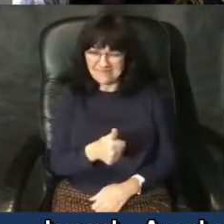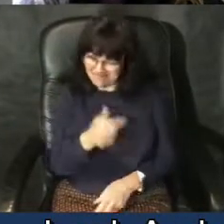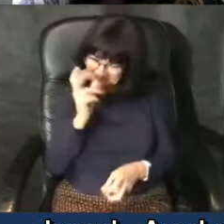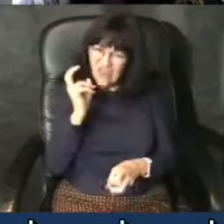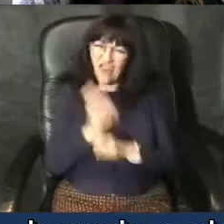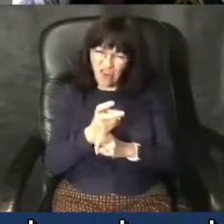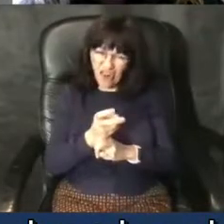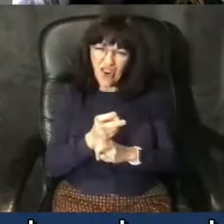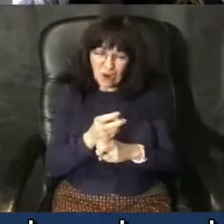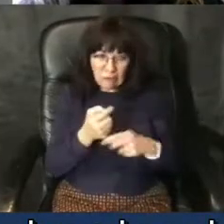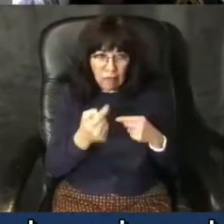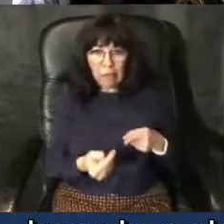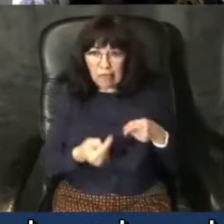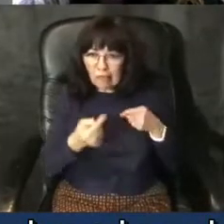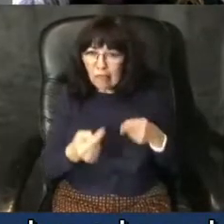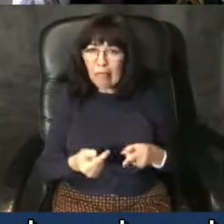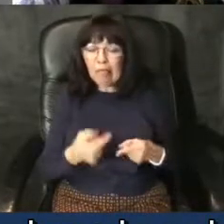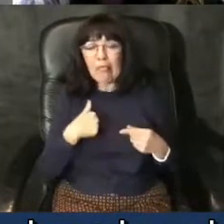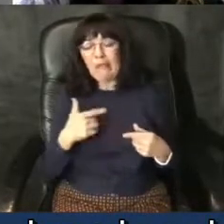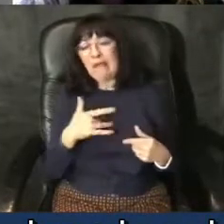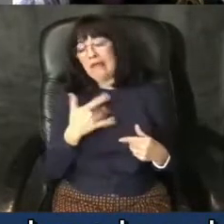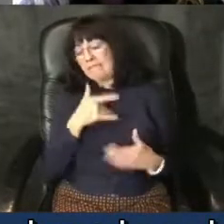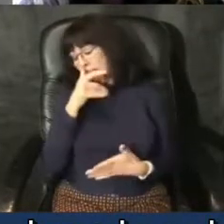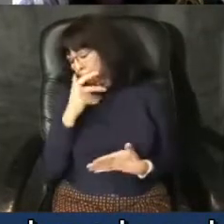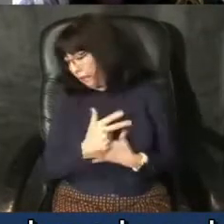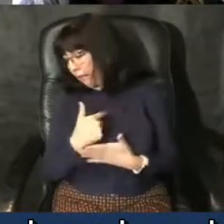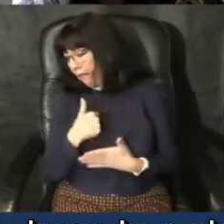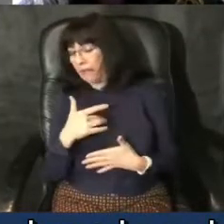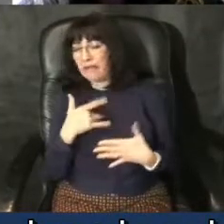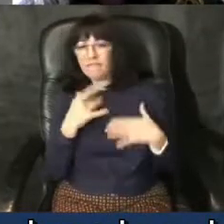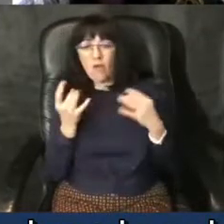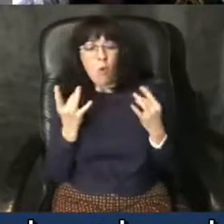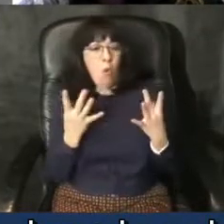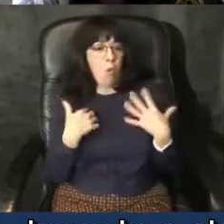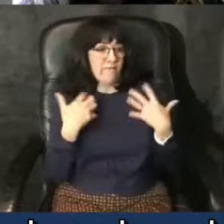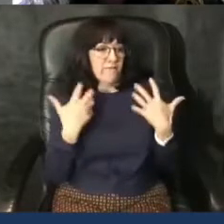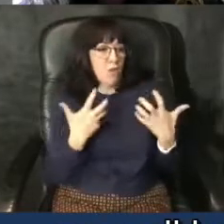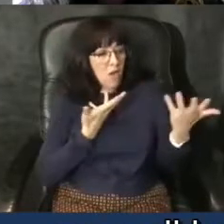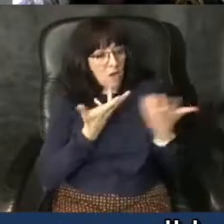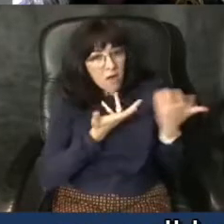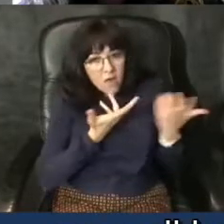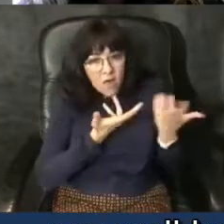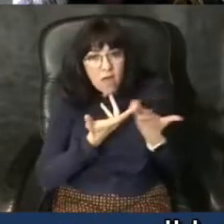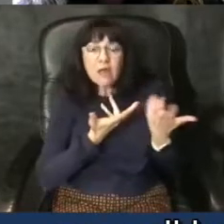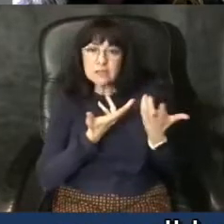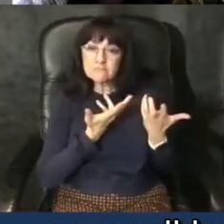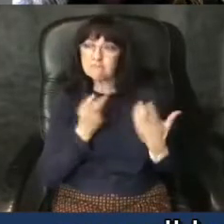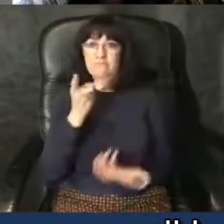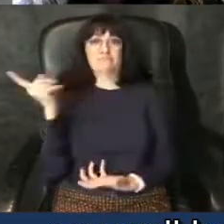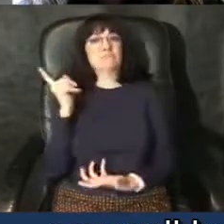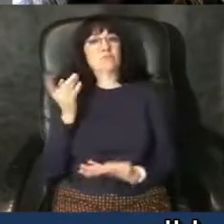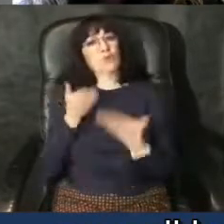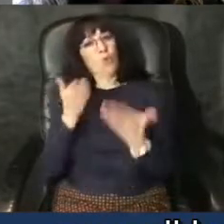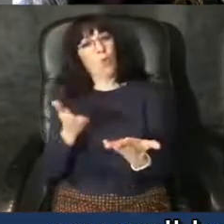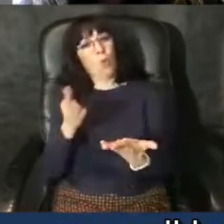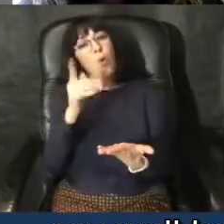conversations to have in a closed environment. So having some tools to be able to say, well, how can I ask this